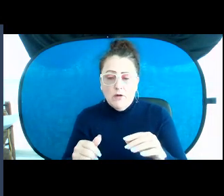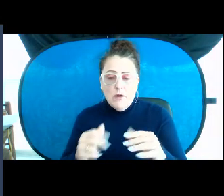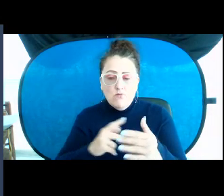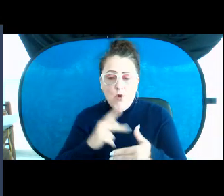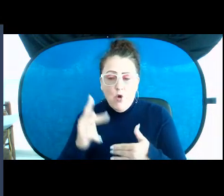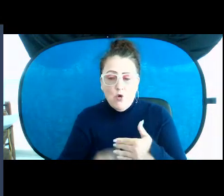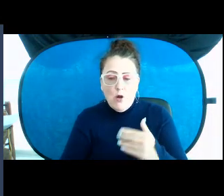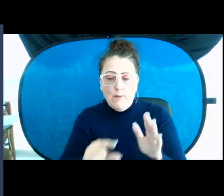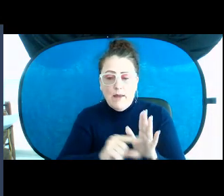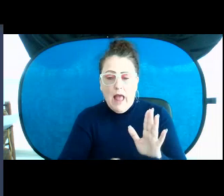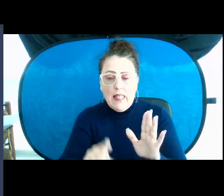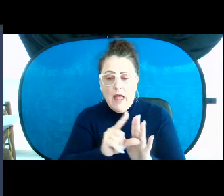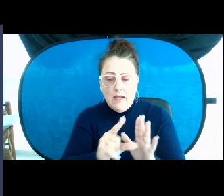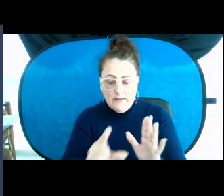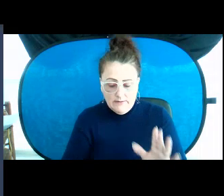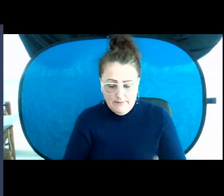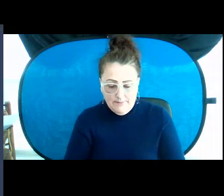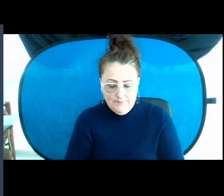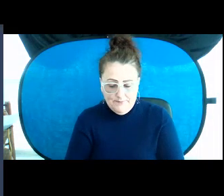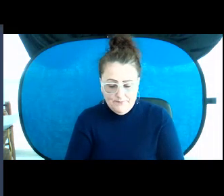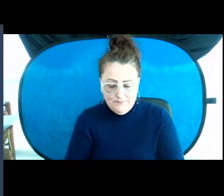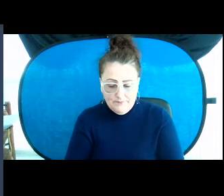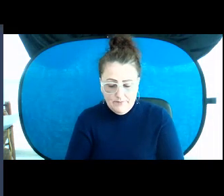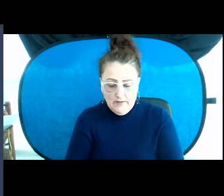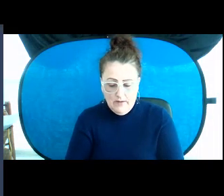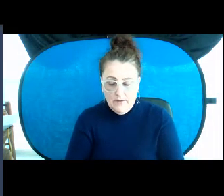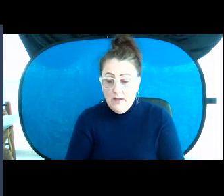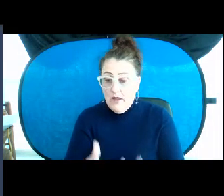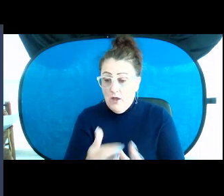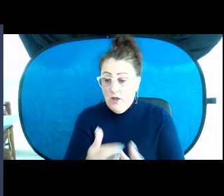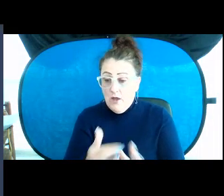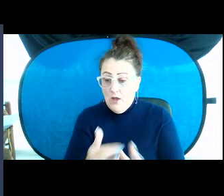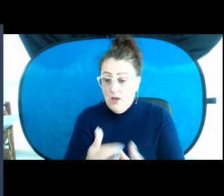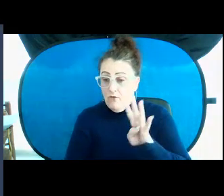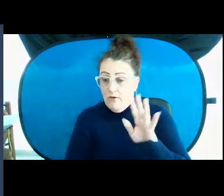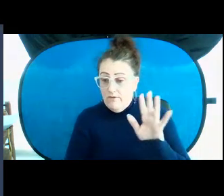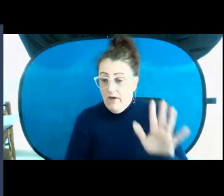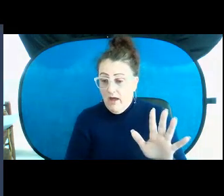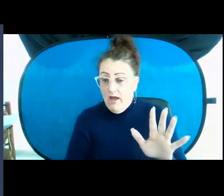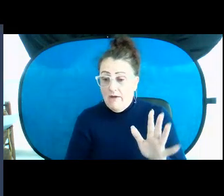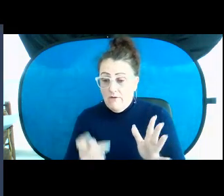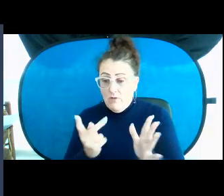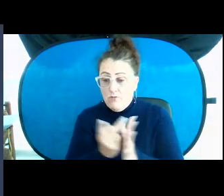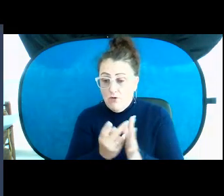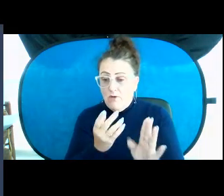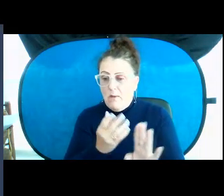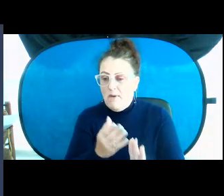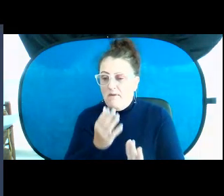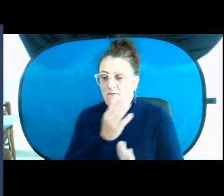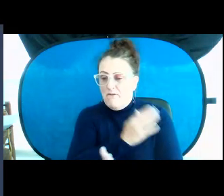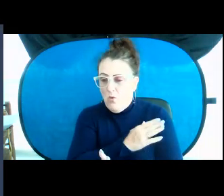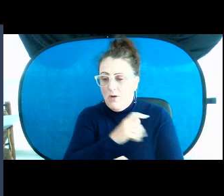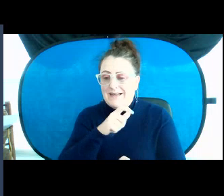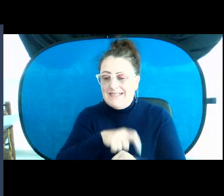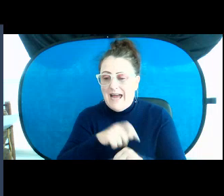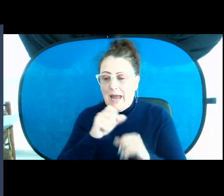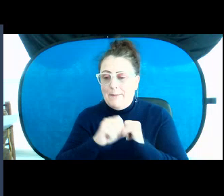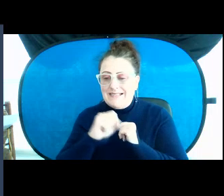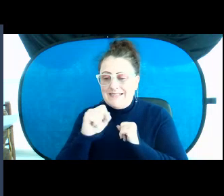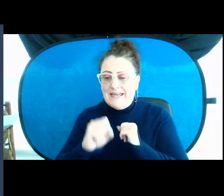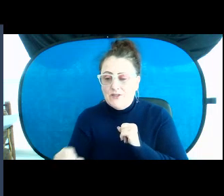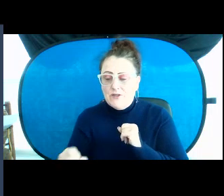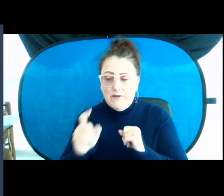guidelines. Tab 145 is a request to amend a previously approved project completion time extension for the